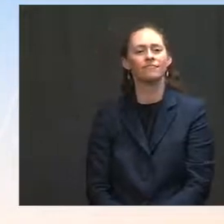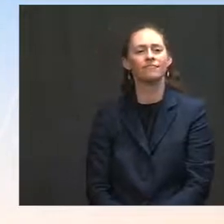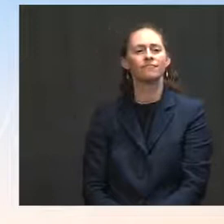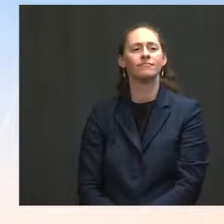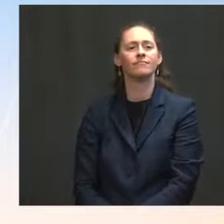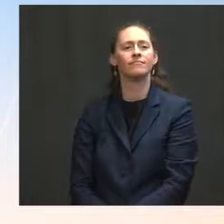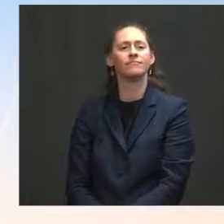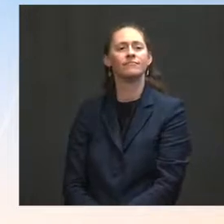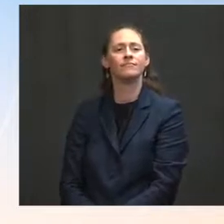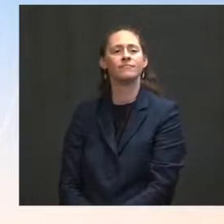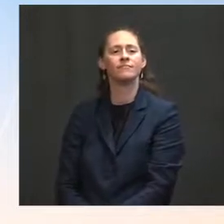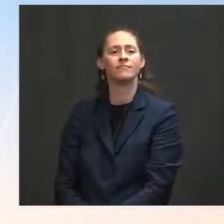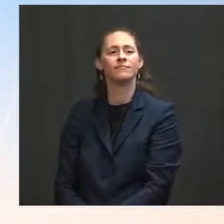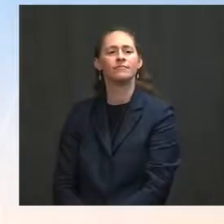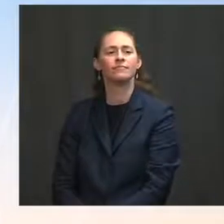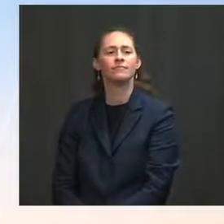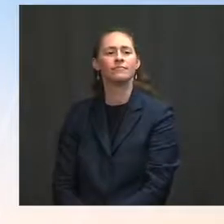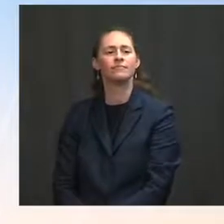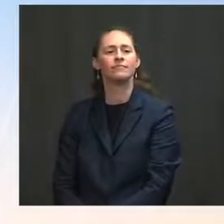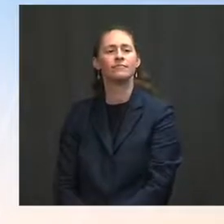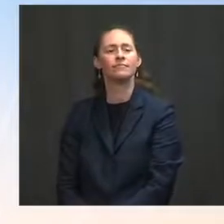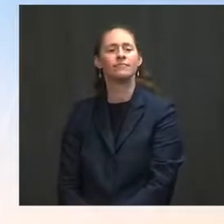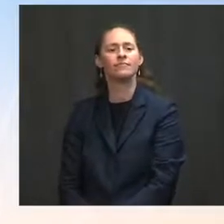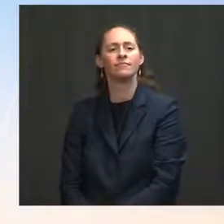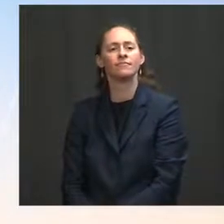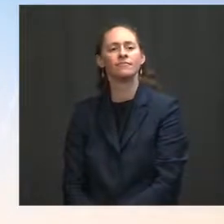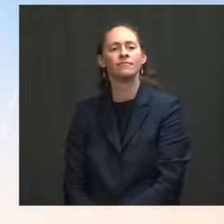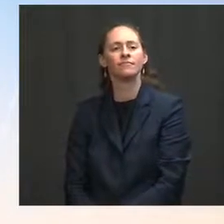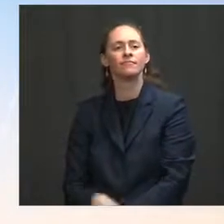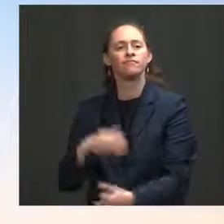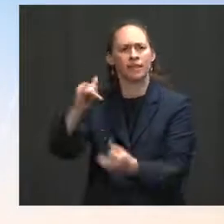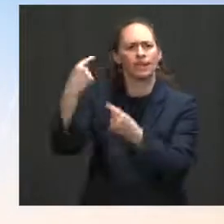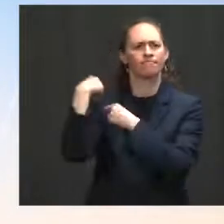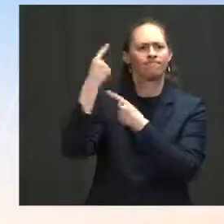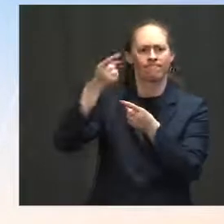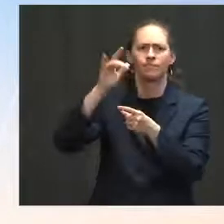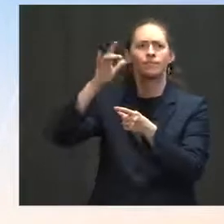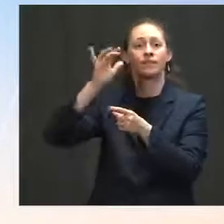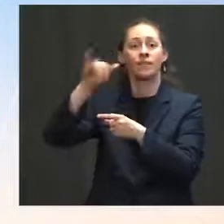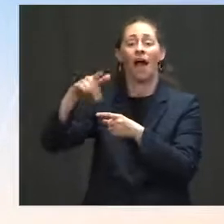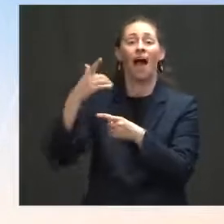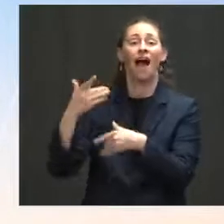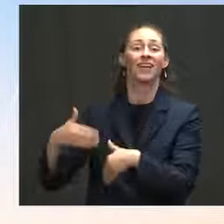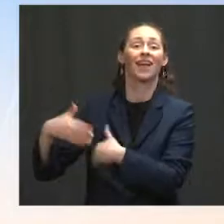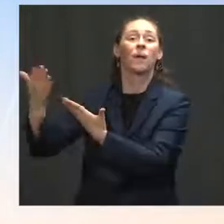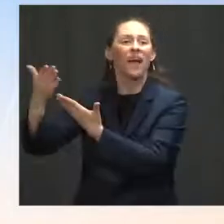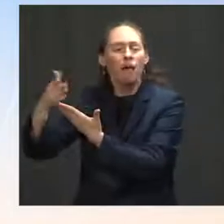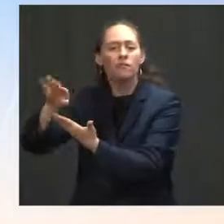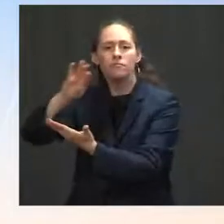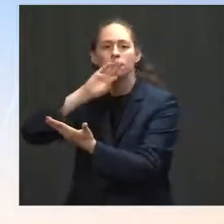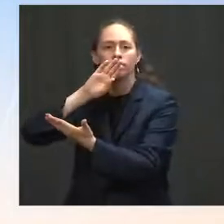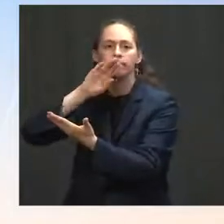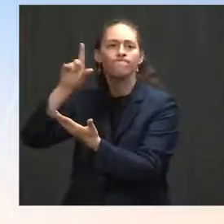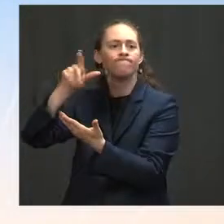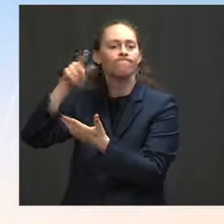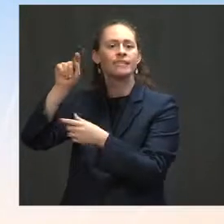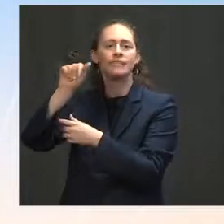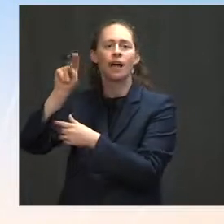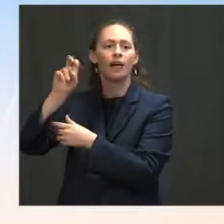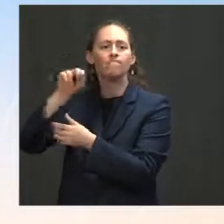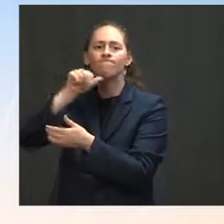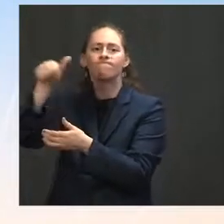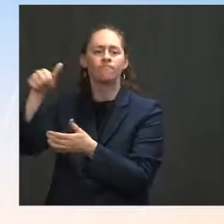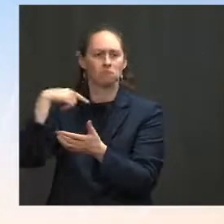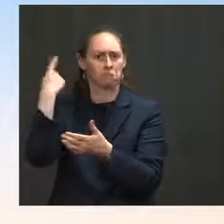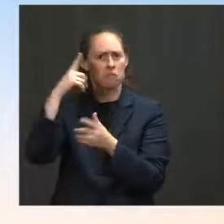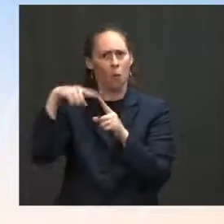as the nominee to lead OMB. Is there an update on the timeline for when the president might nominate a full-time nominee to lead